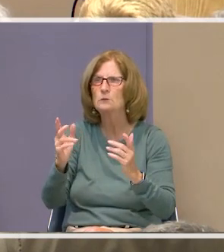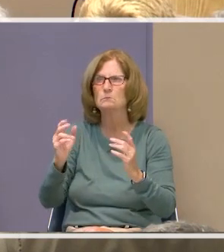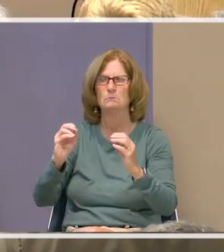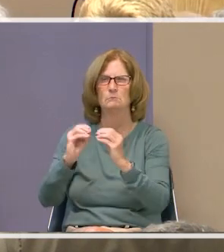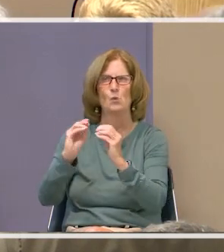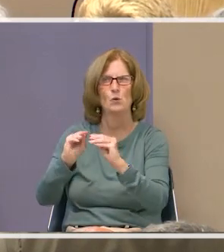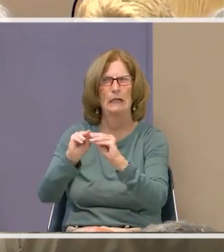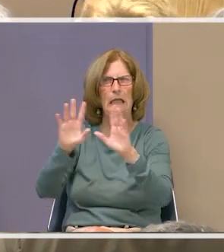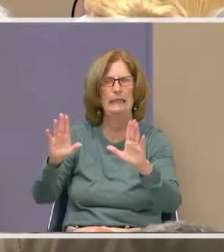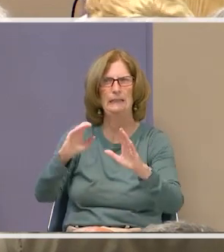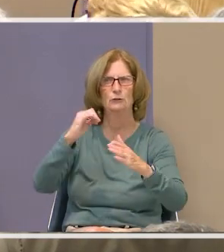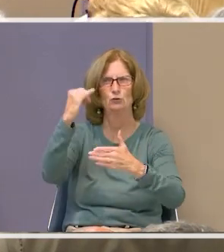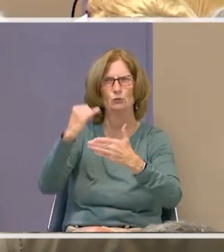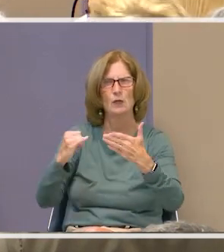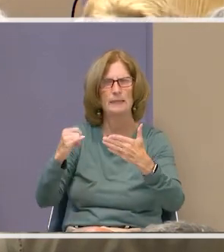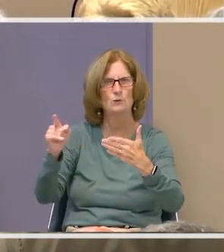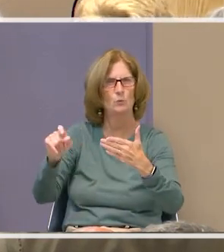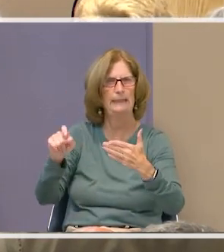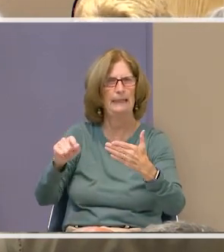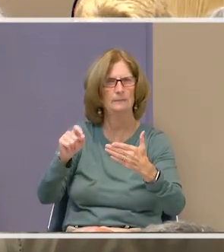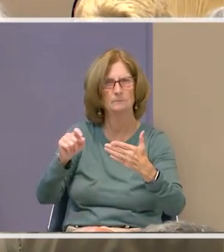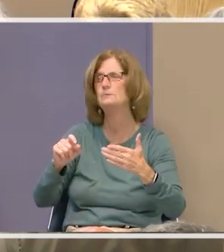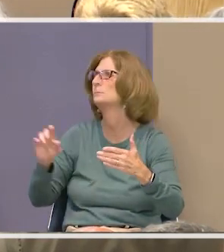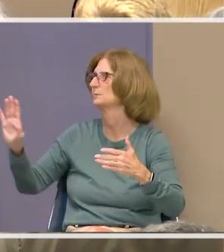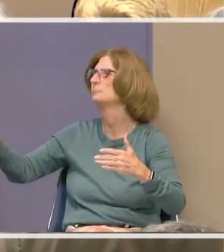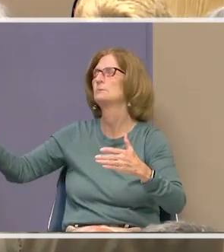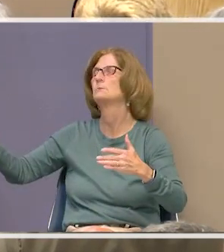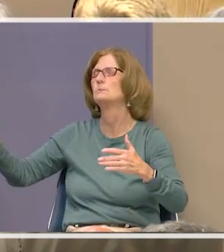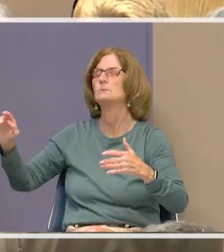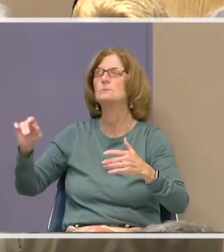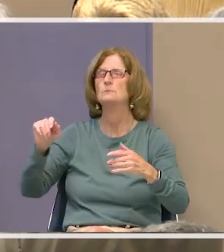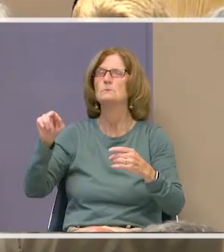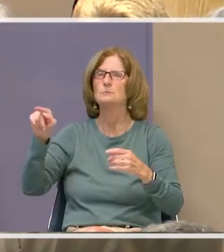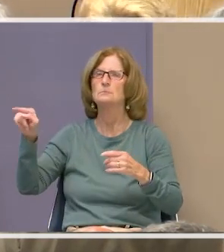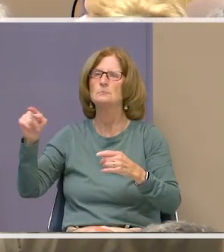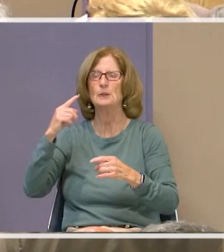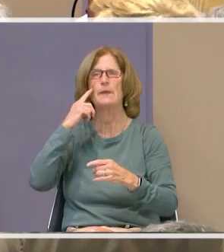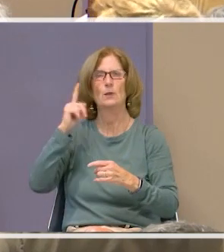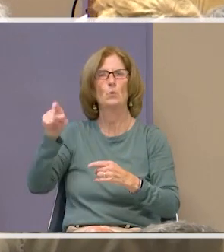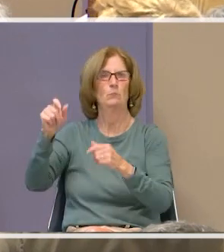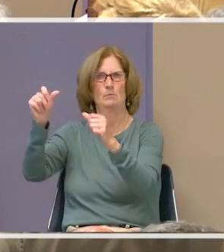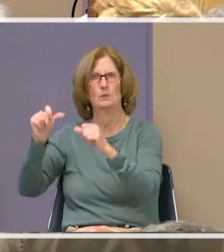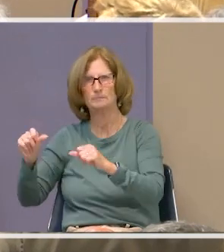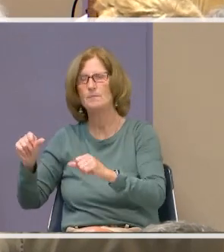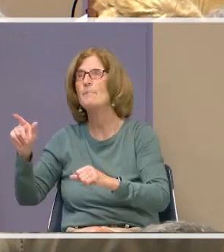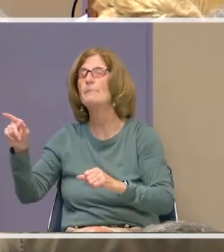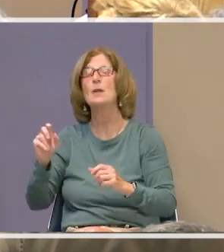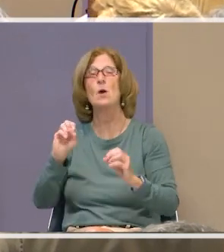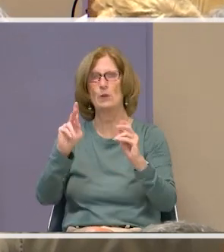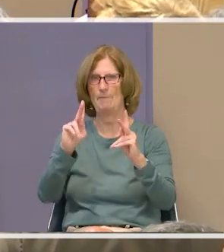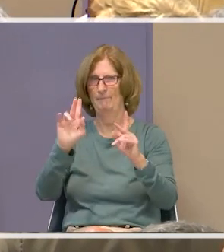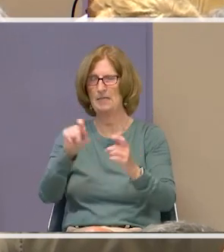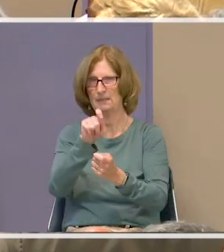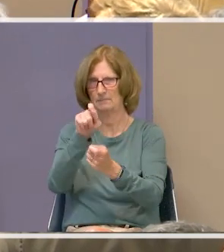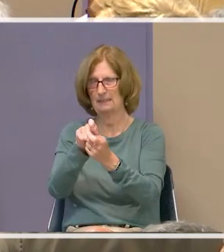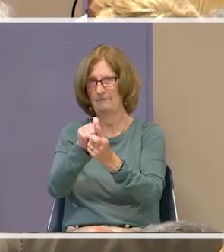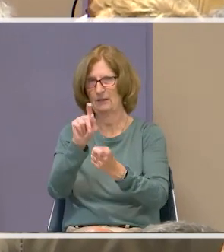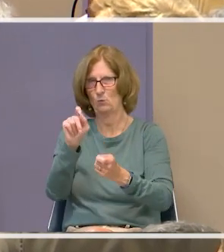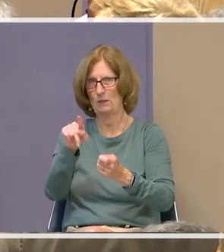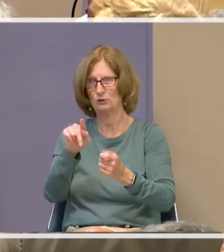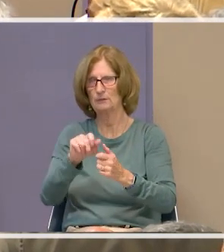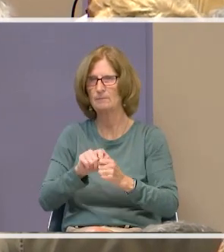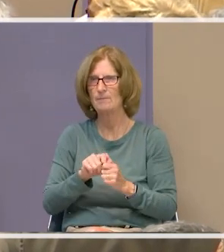that then can get sent to everybody who's here. Probably the latter. But specifically, I think that you